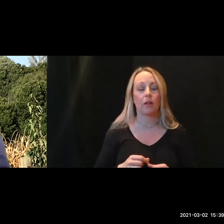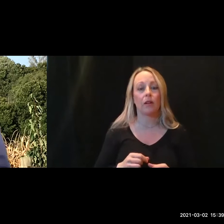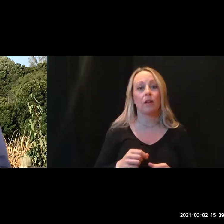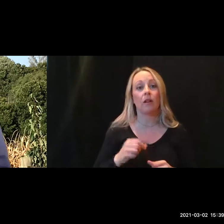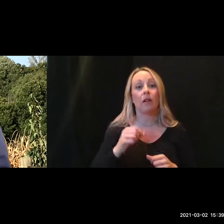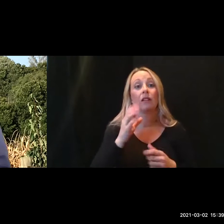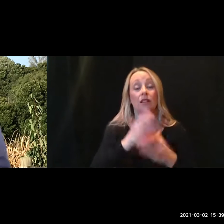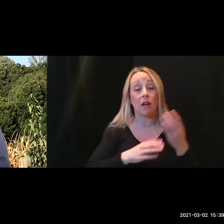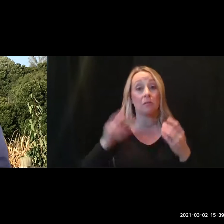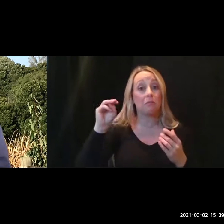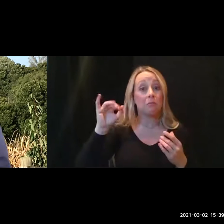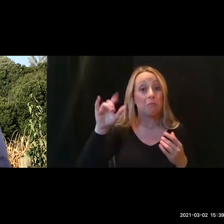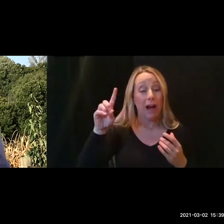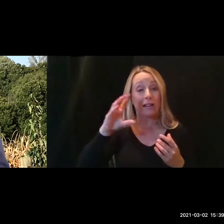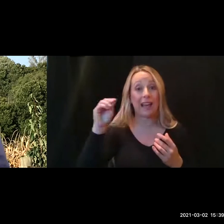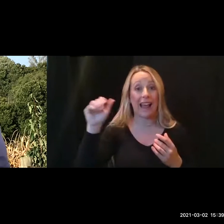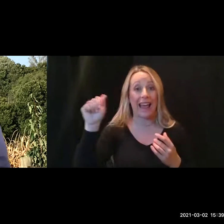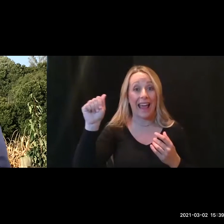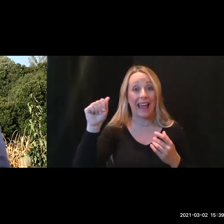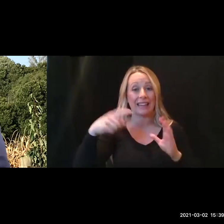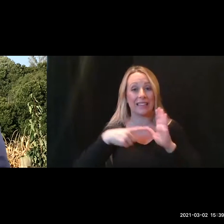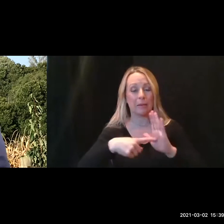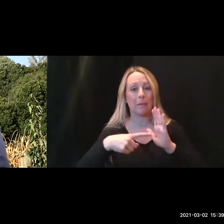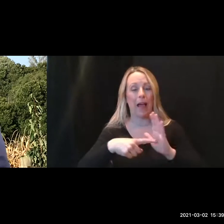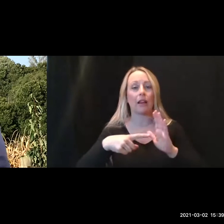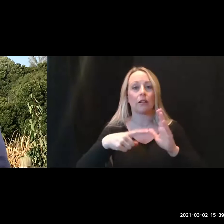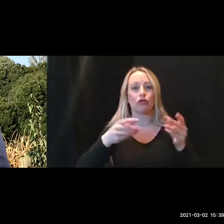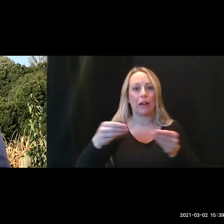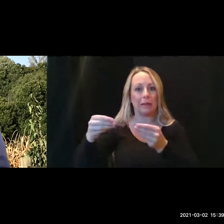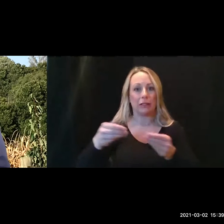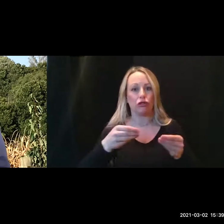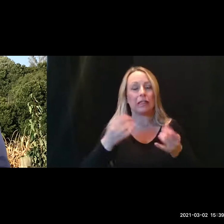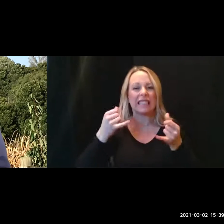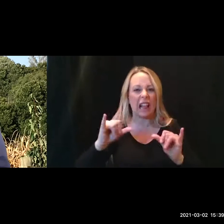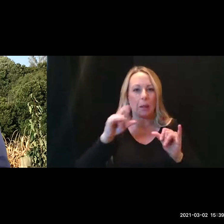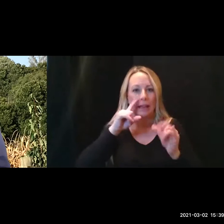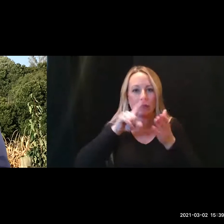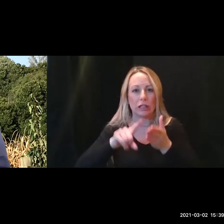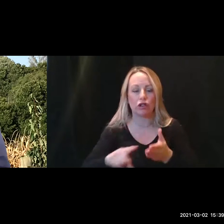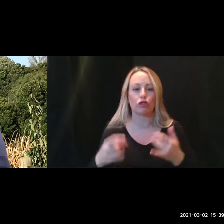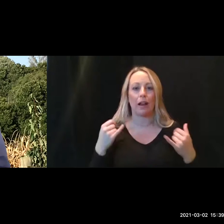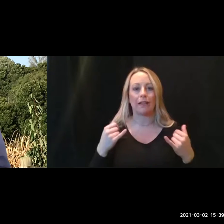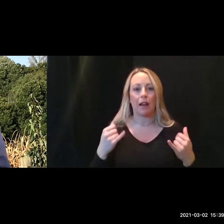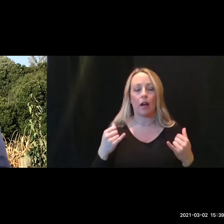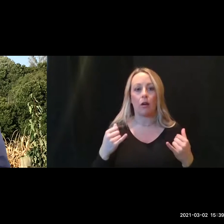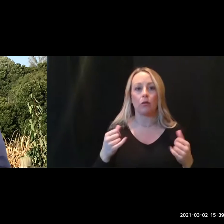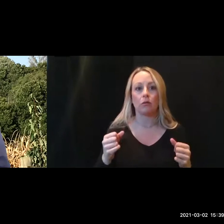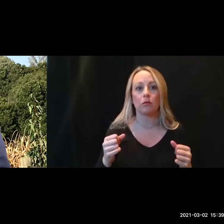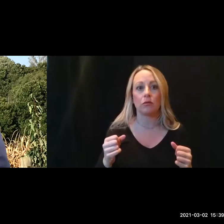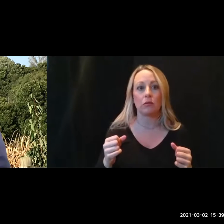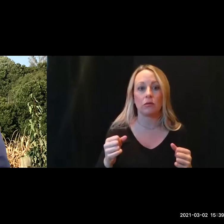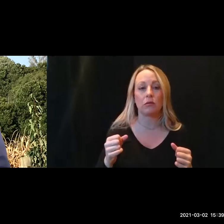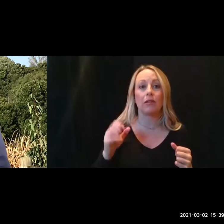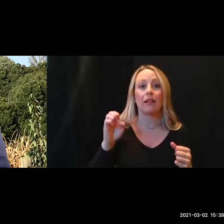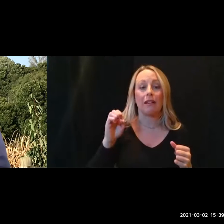infection and against transmission remains to be evaluated at this time. Efficacy was seen in all 3